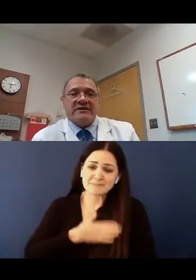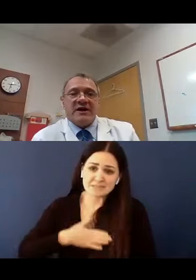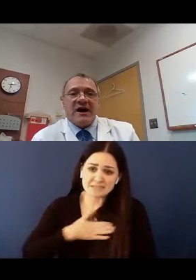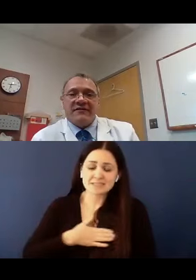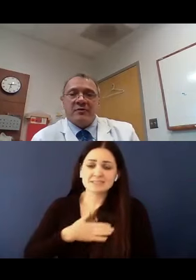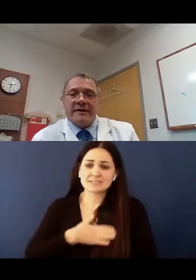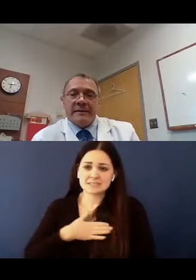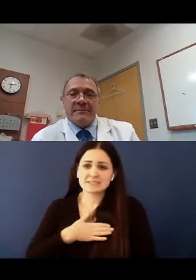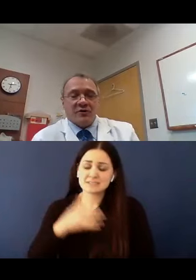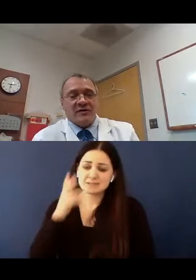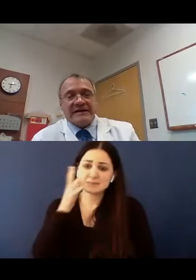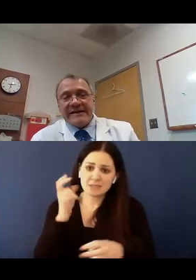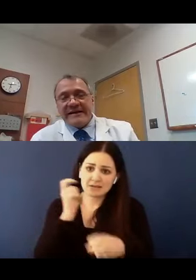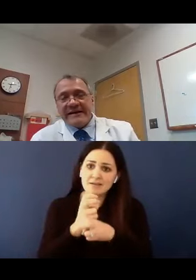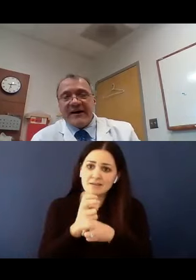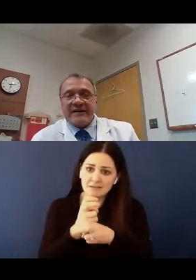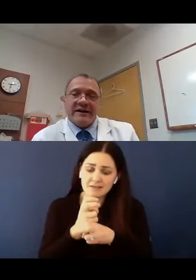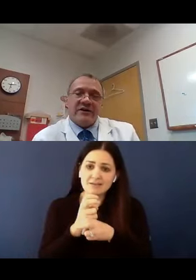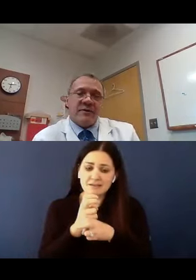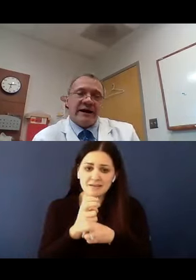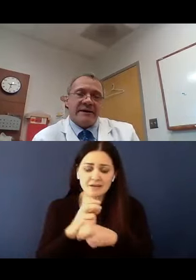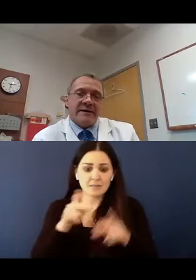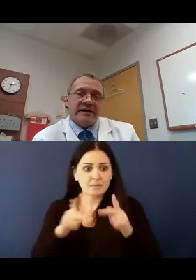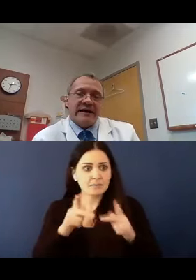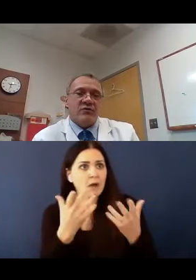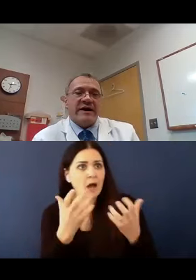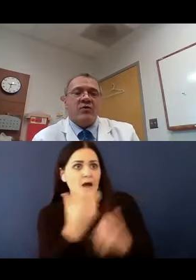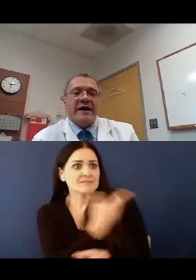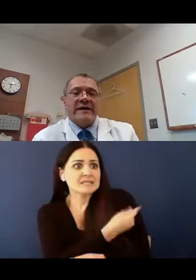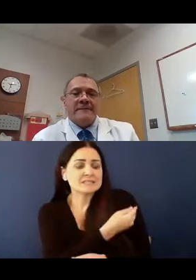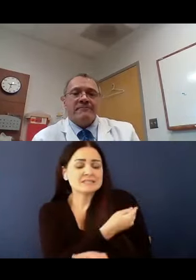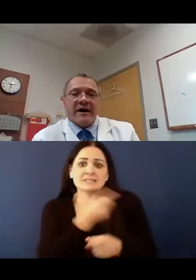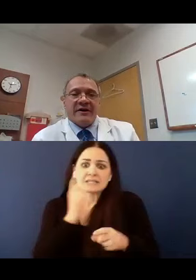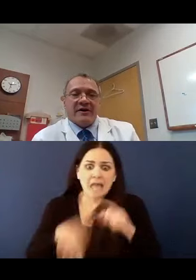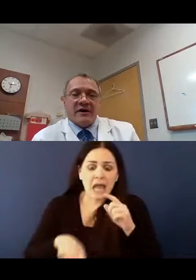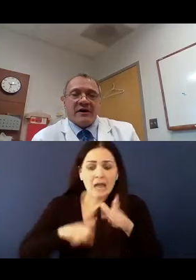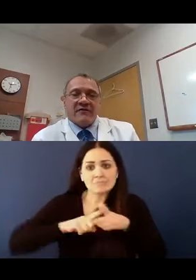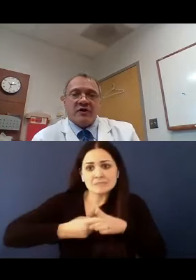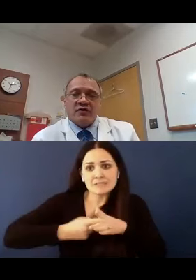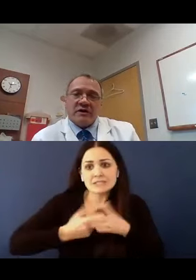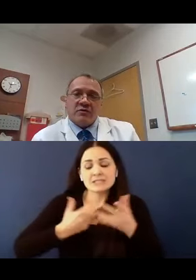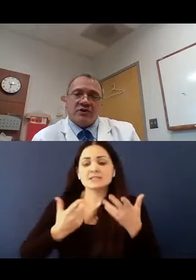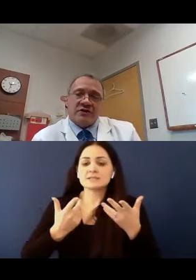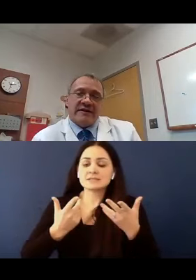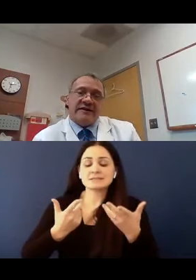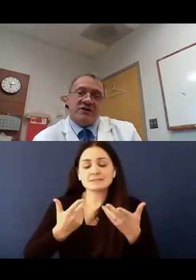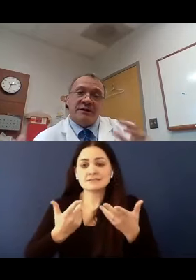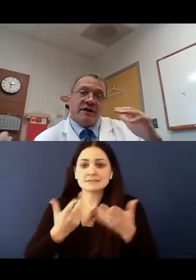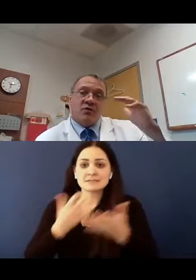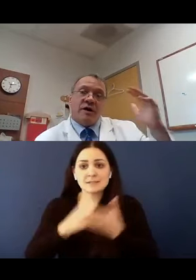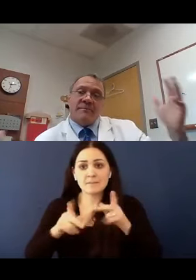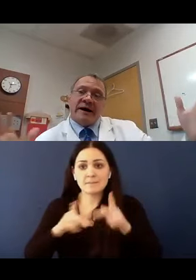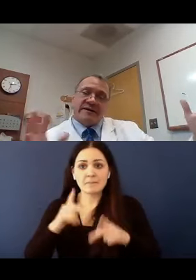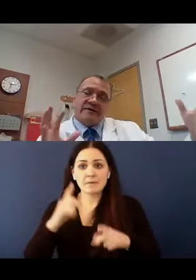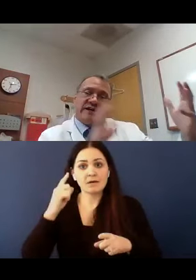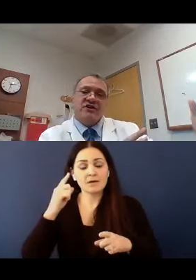to be tough. There'll be people who think they need to get vaccinated who might not be able to get in right away. There are folks who think that it should be